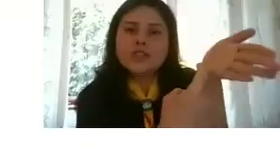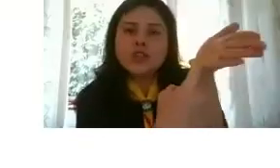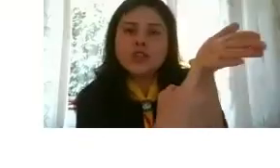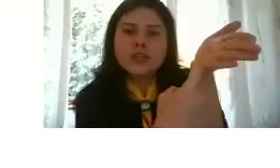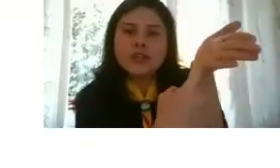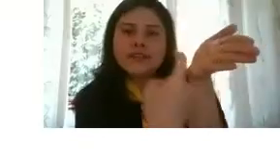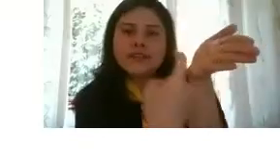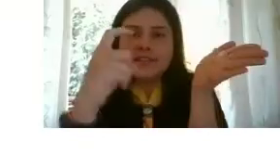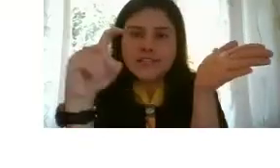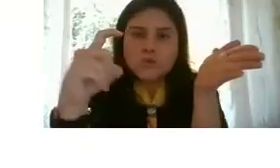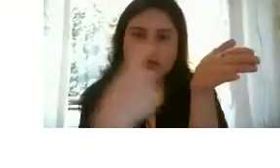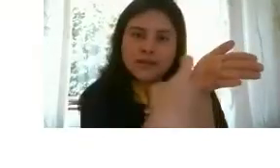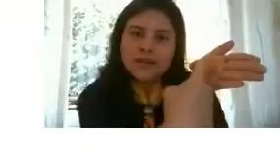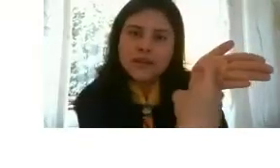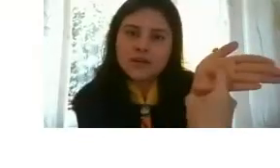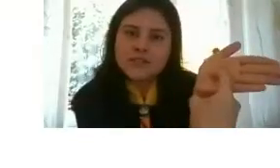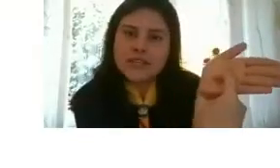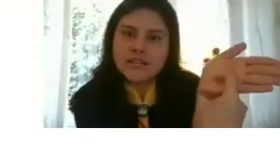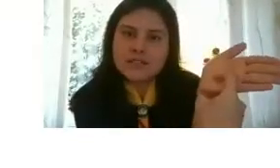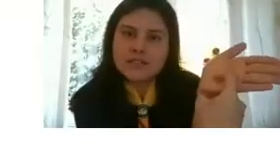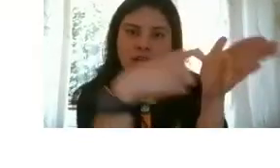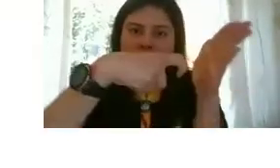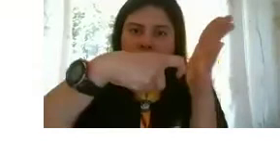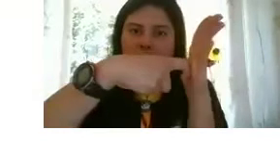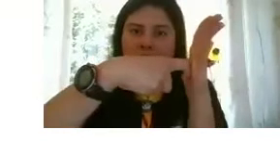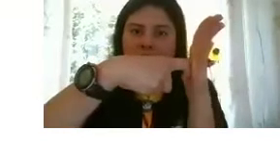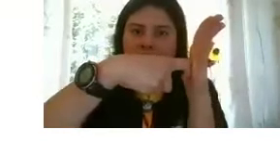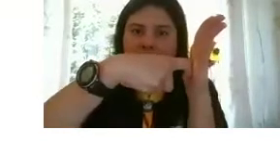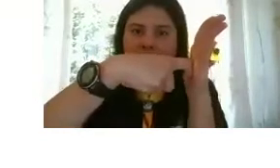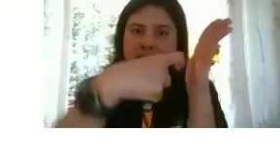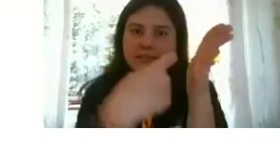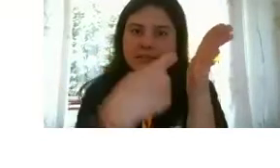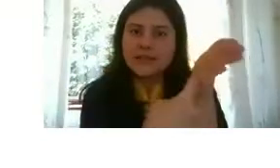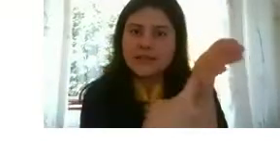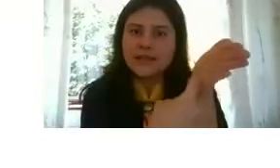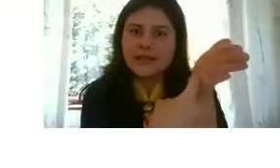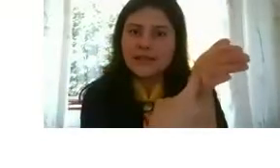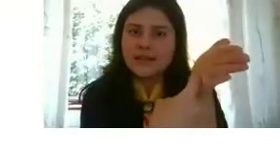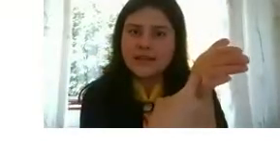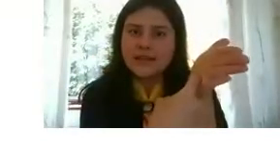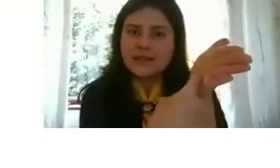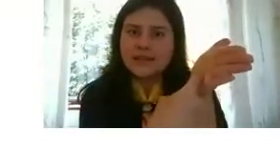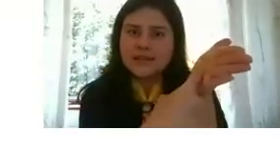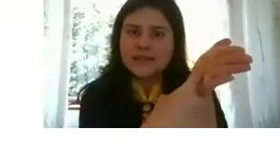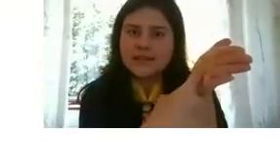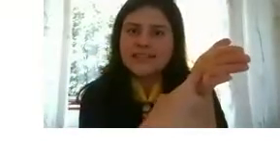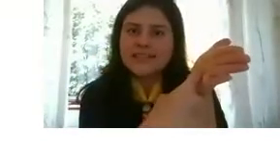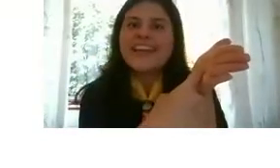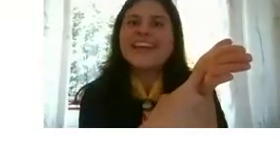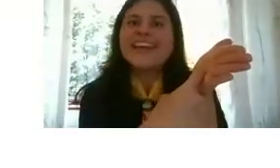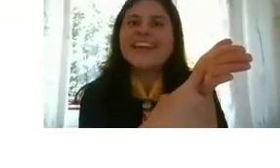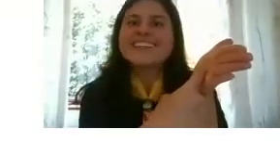you put your hand like that, and this one goes like this. Not like this, like this.